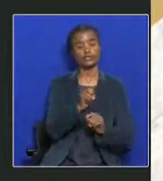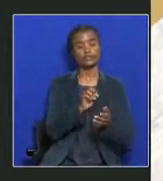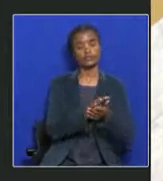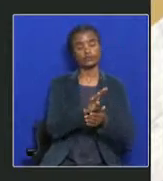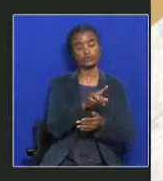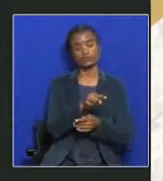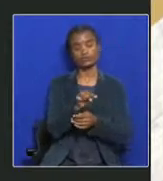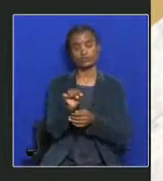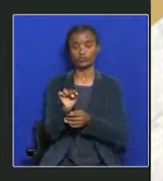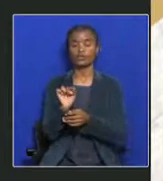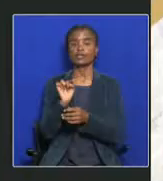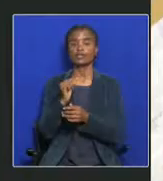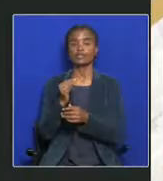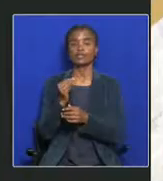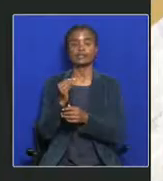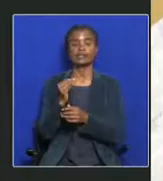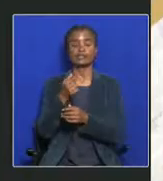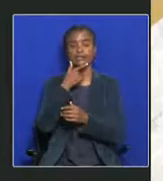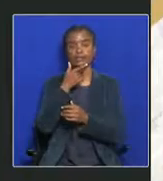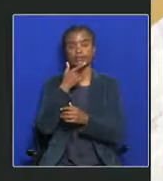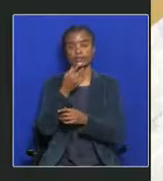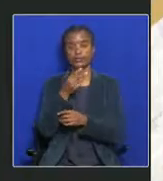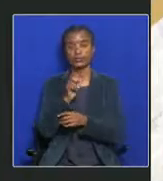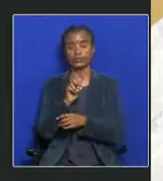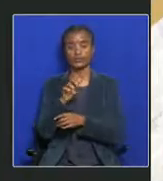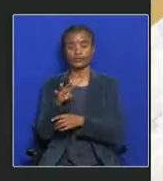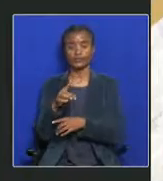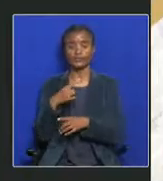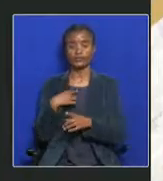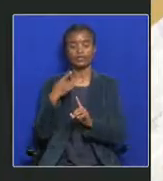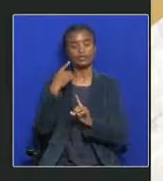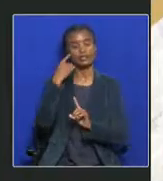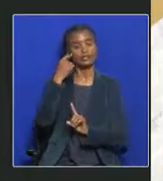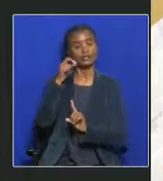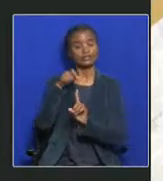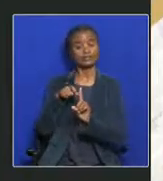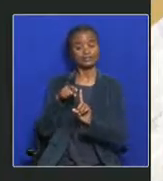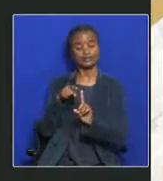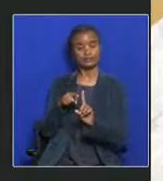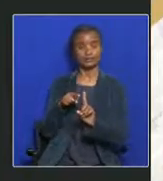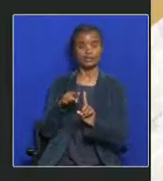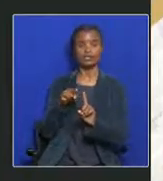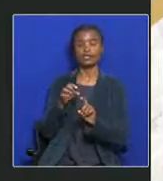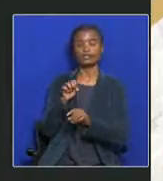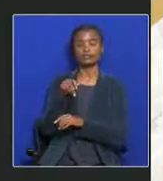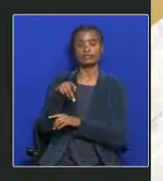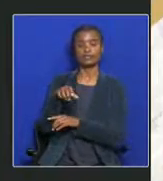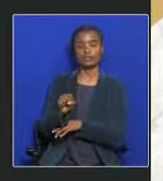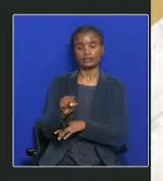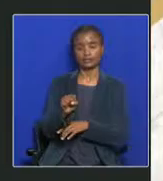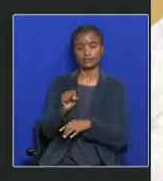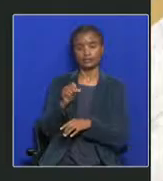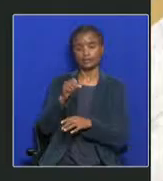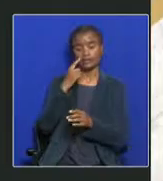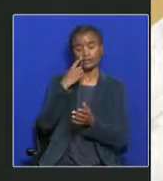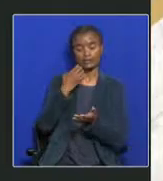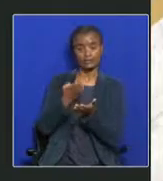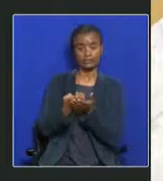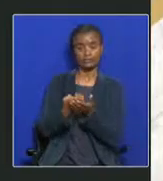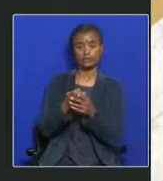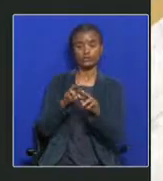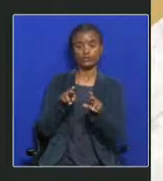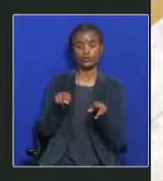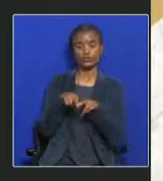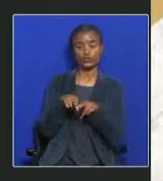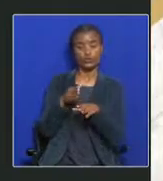clerk serving in the SAPS 13 exhibit room at SAPS Maiden Wharf. And it says,